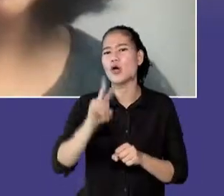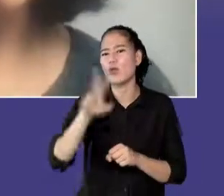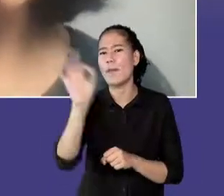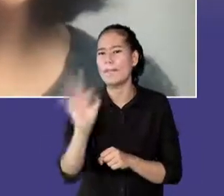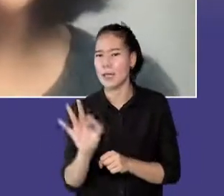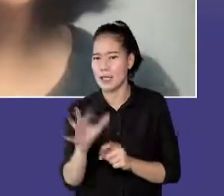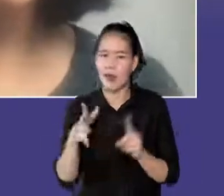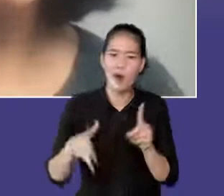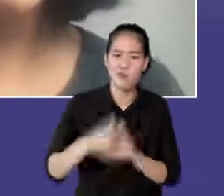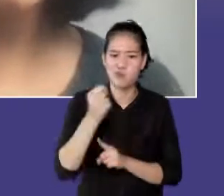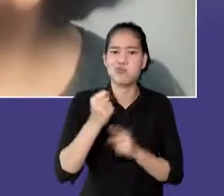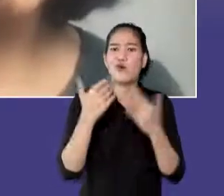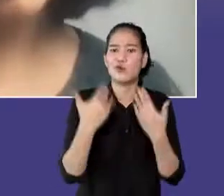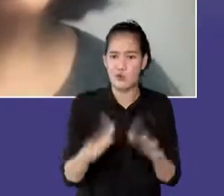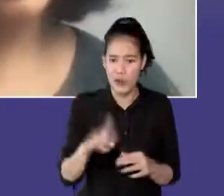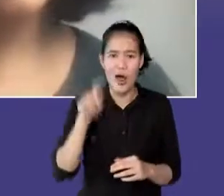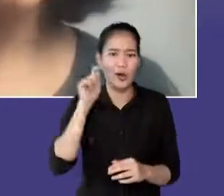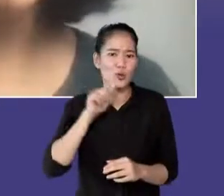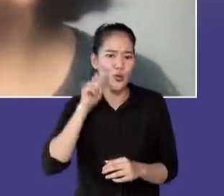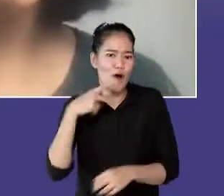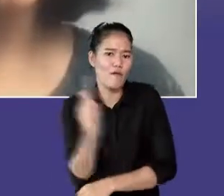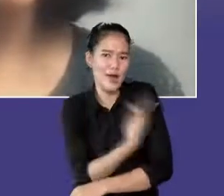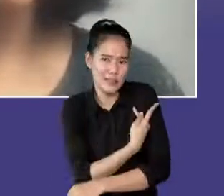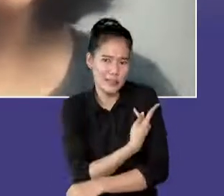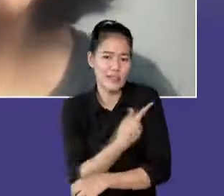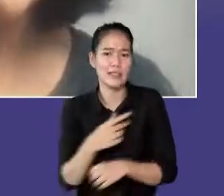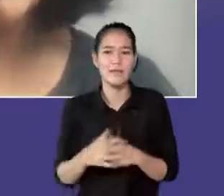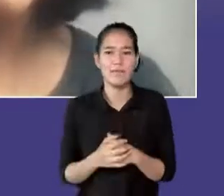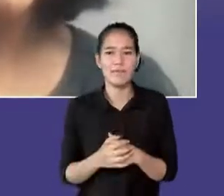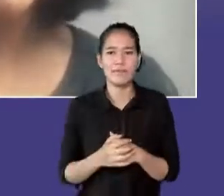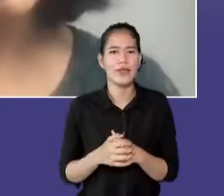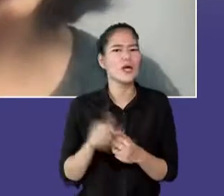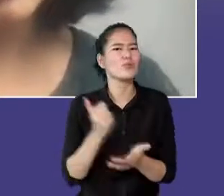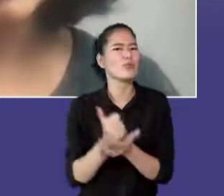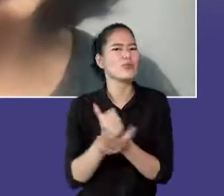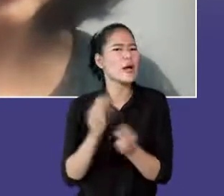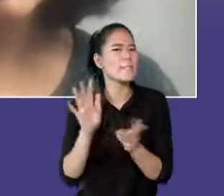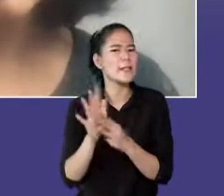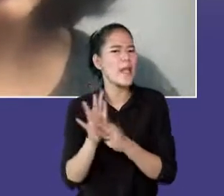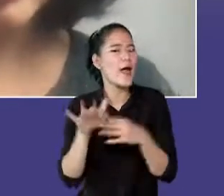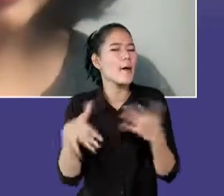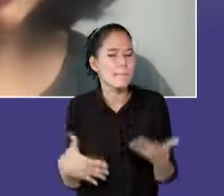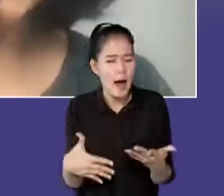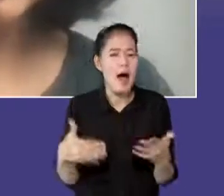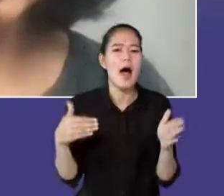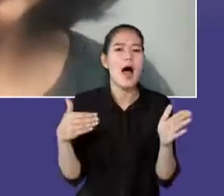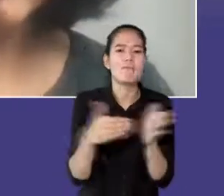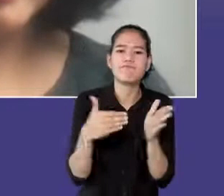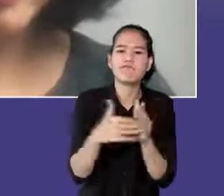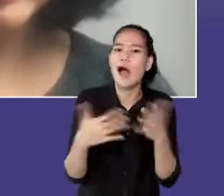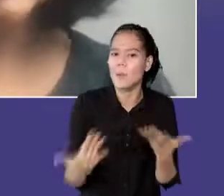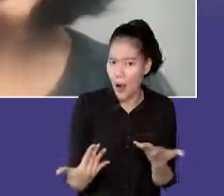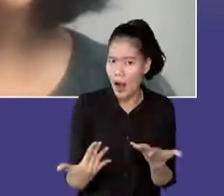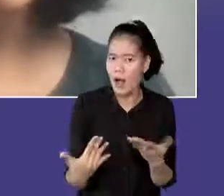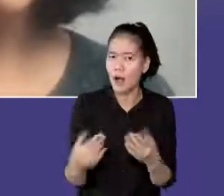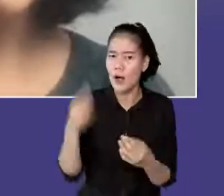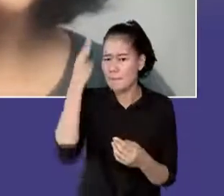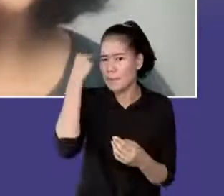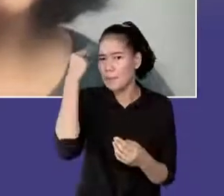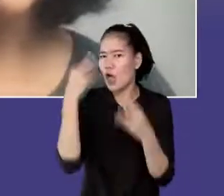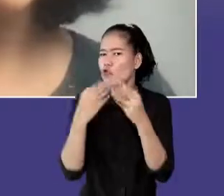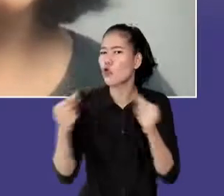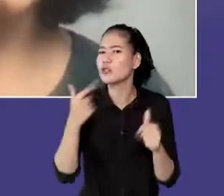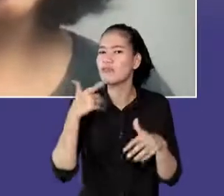the target of elders has been vaccinated. What are the problems? What are the challenges? And how will the government and the task